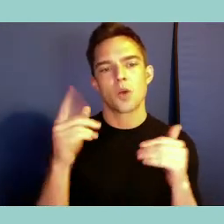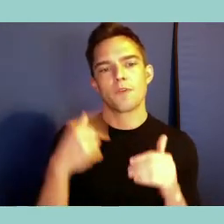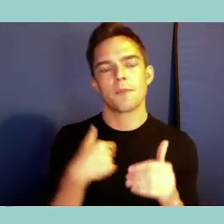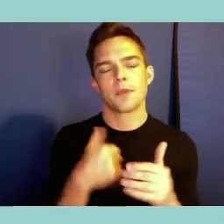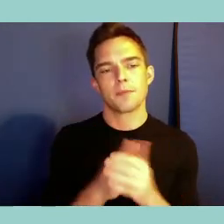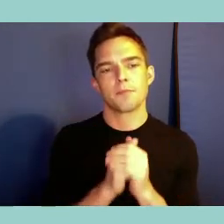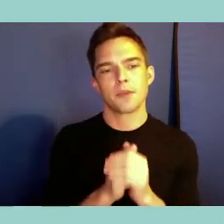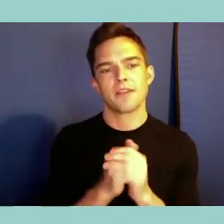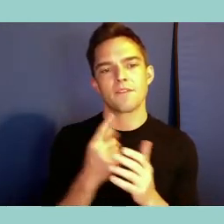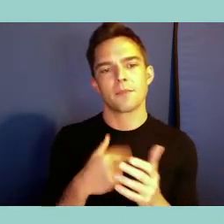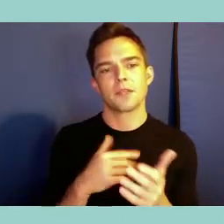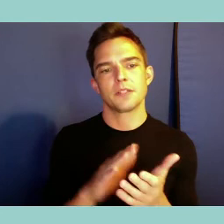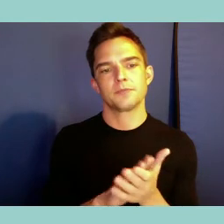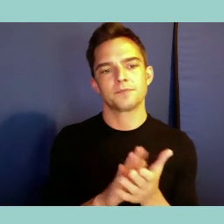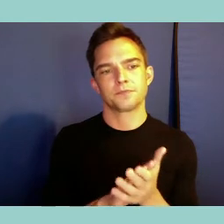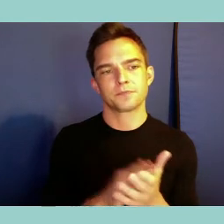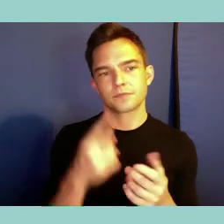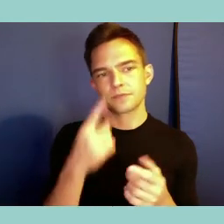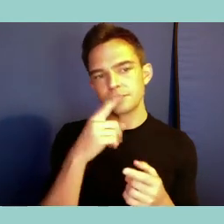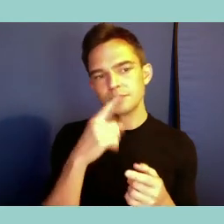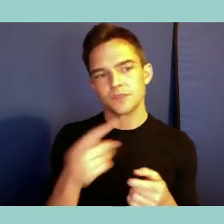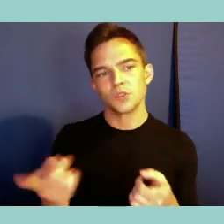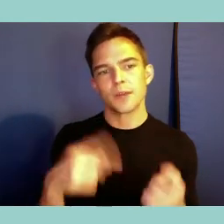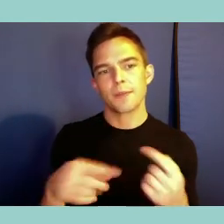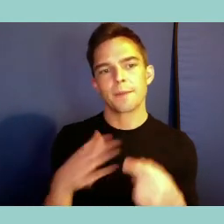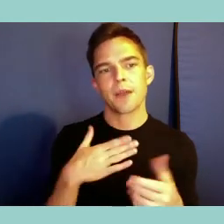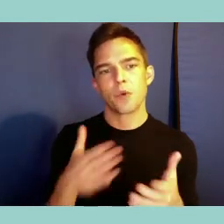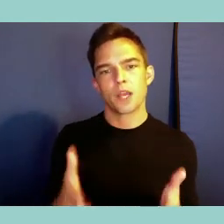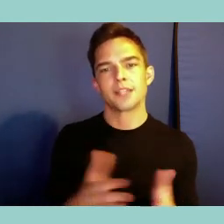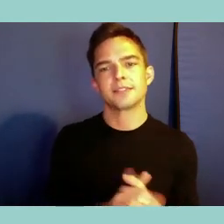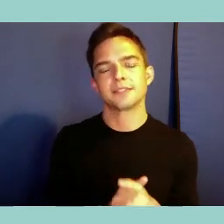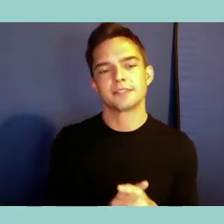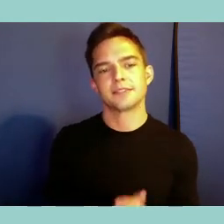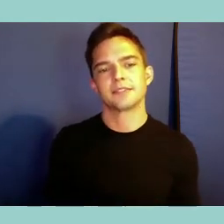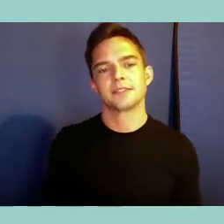On me, I don't mind seeing it coming my way.